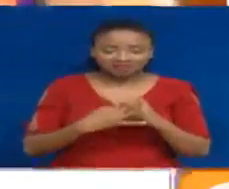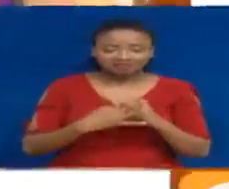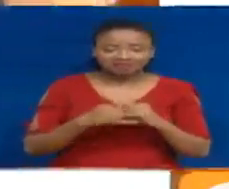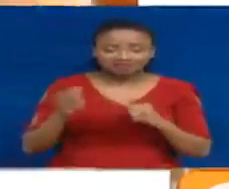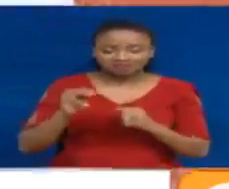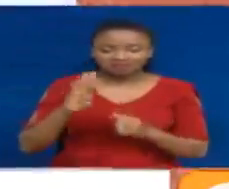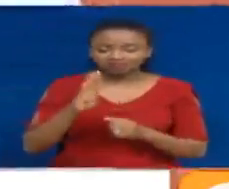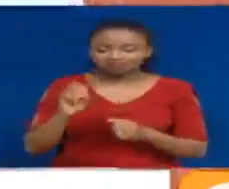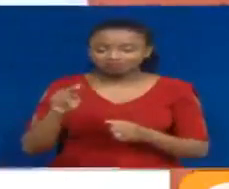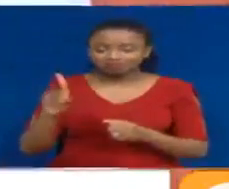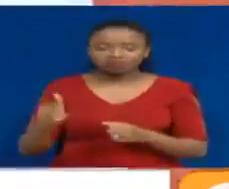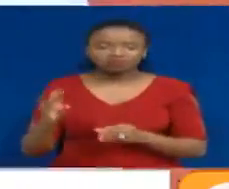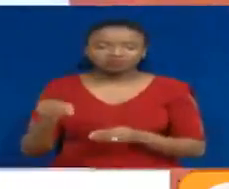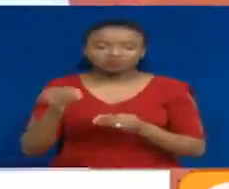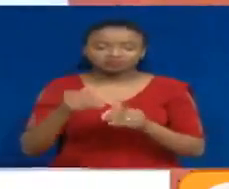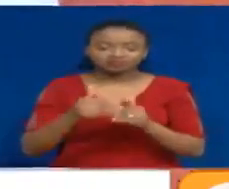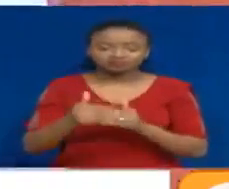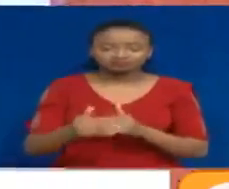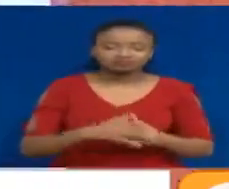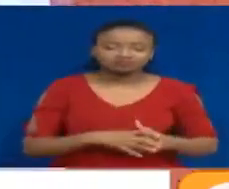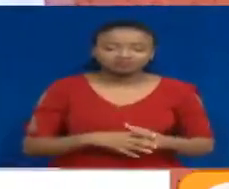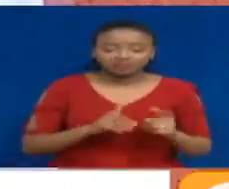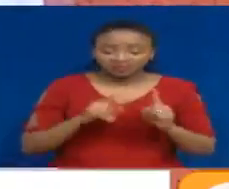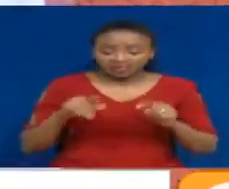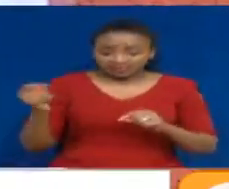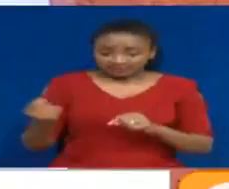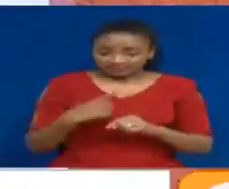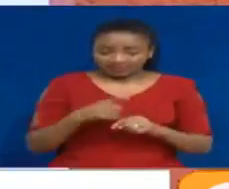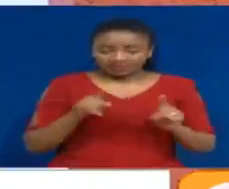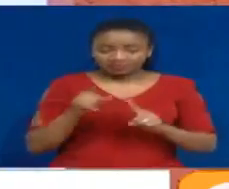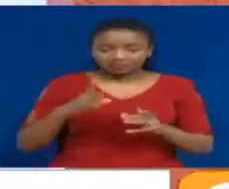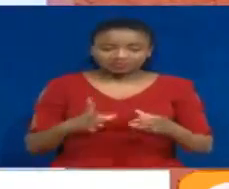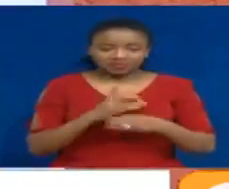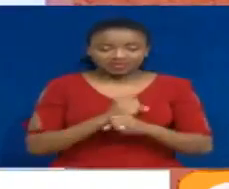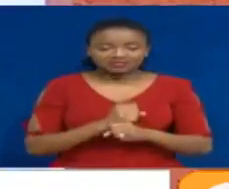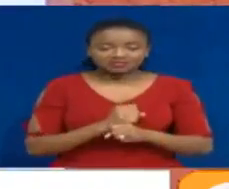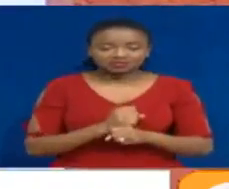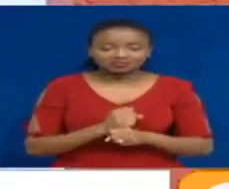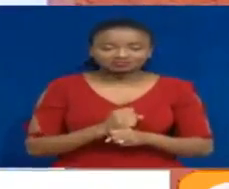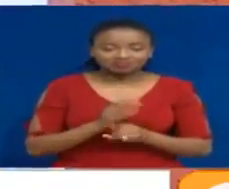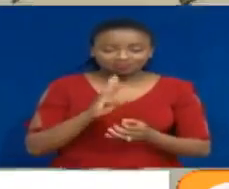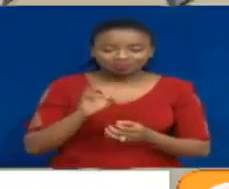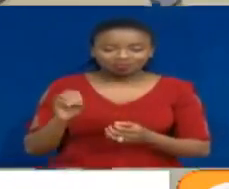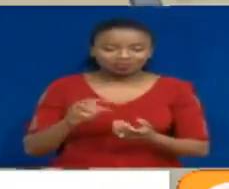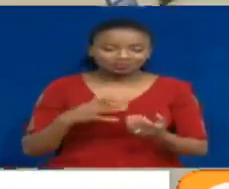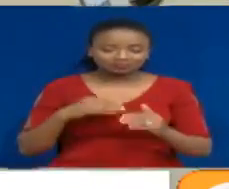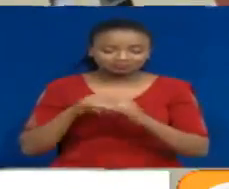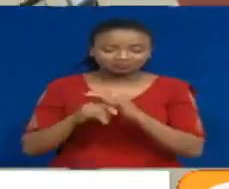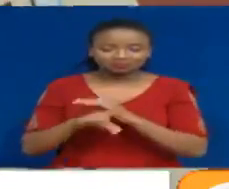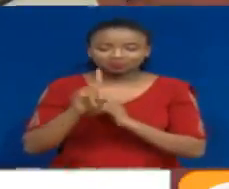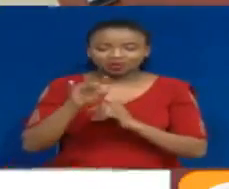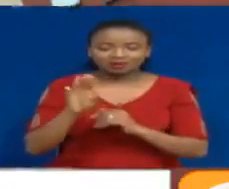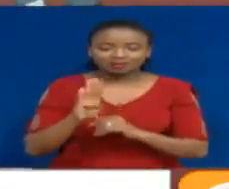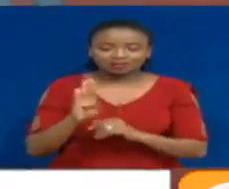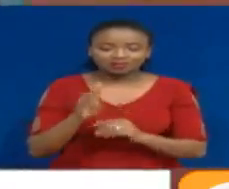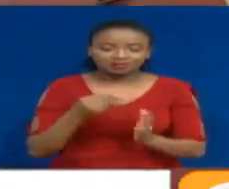bond offering that will take place later in the year. Now, earlier this month, Arcon's green bond was oversubscribed by 1 billion